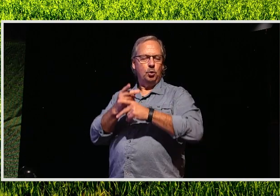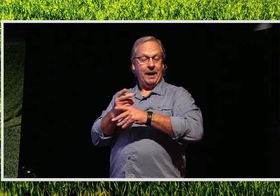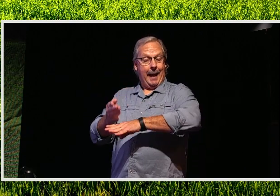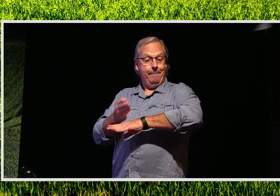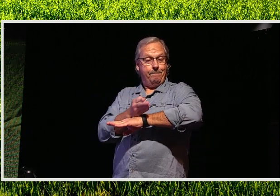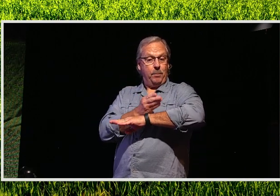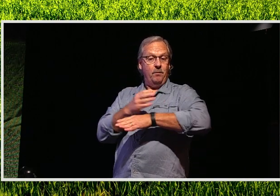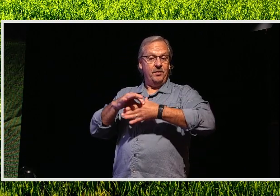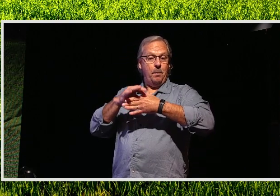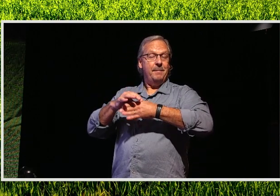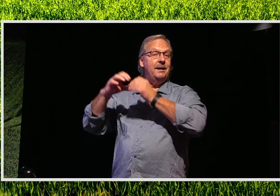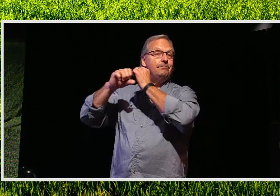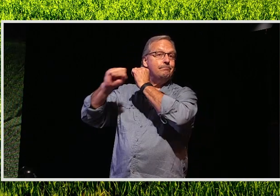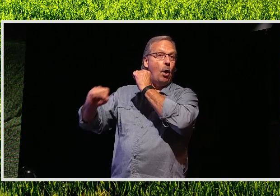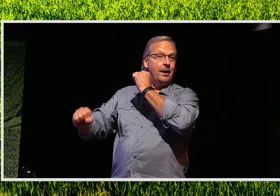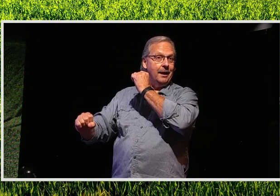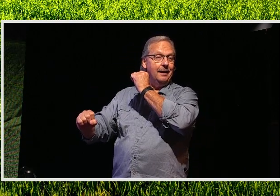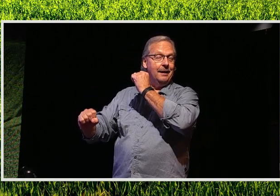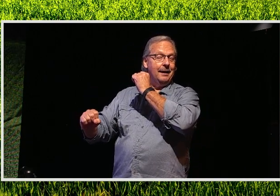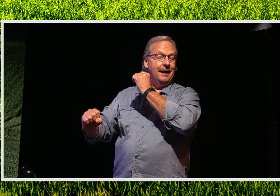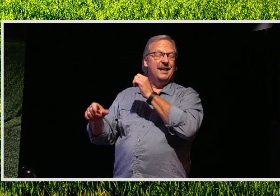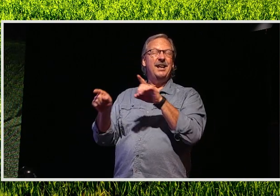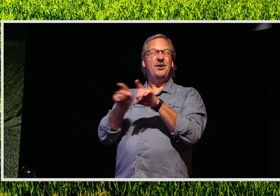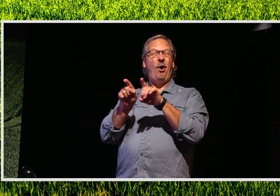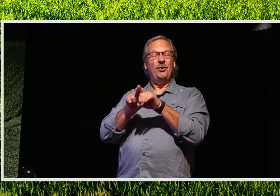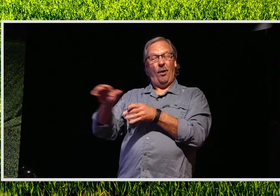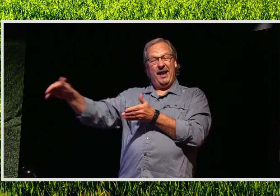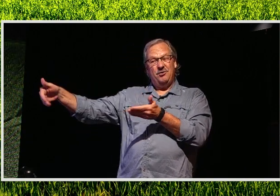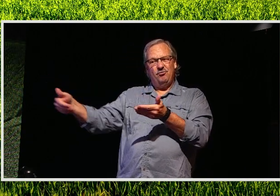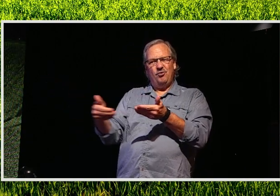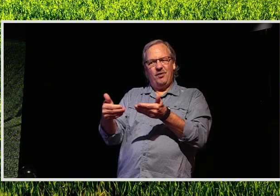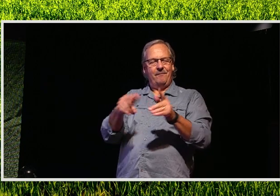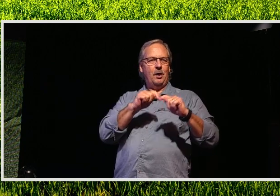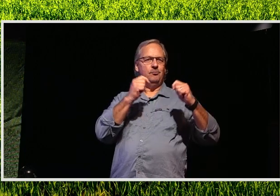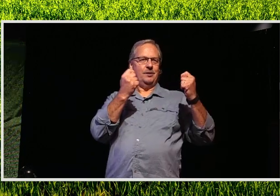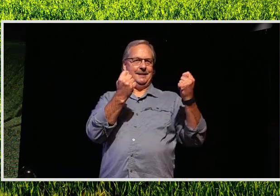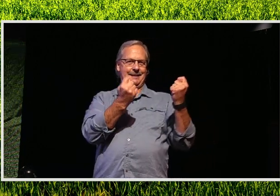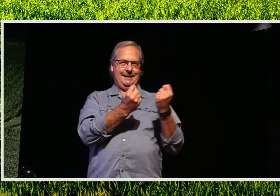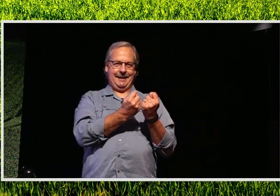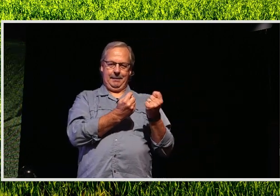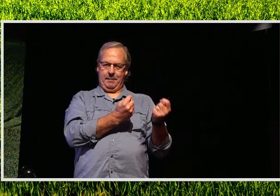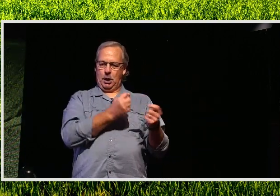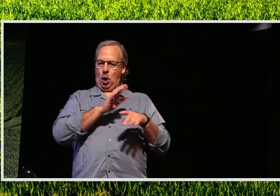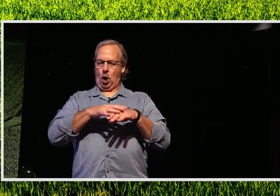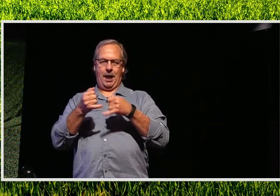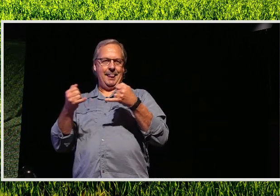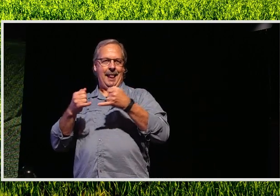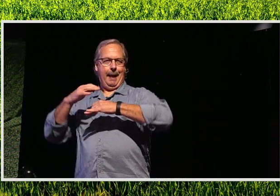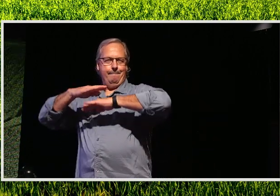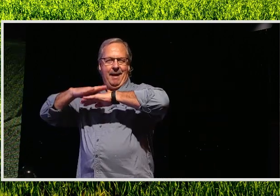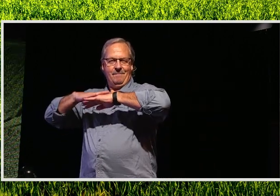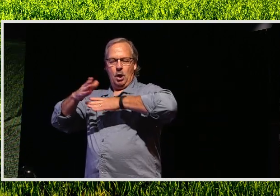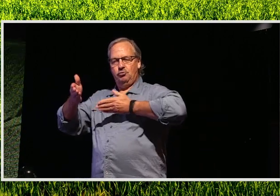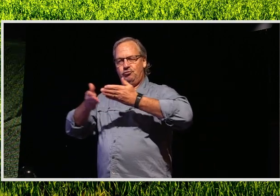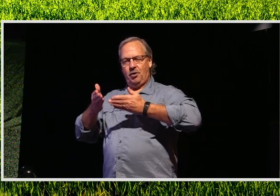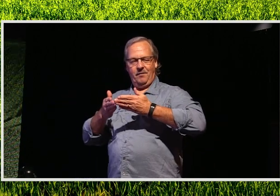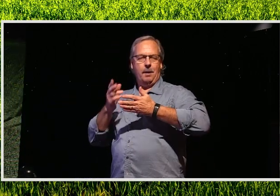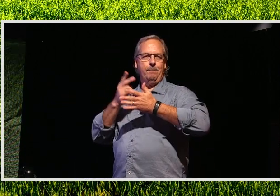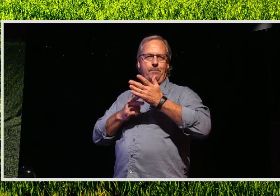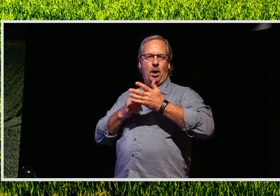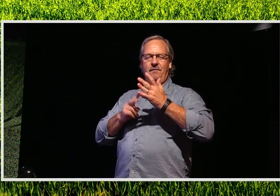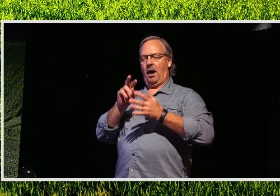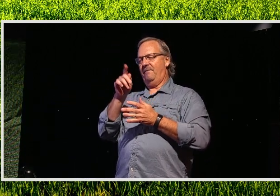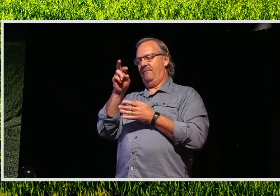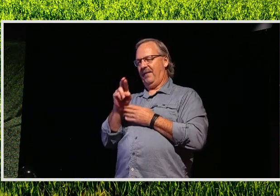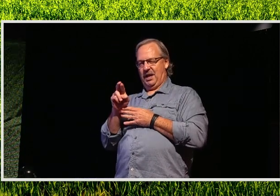their meat marketing. This also introduces them to our team and our online platform, serving as part of our vendor